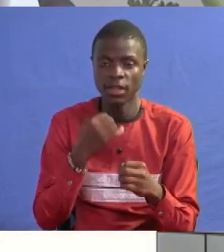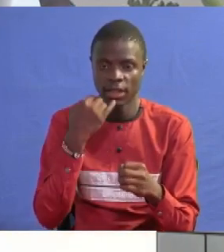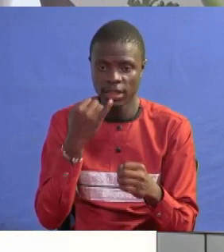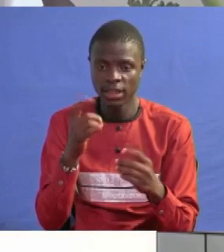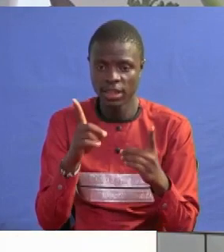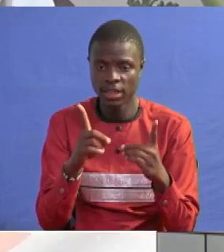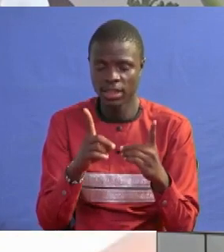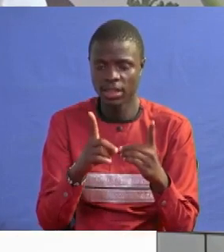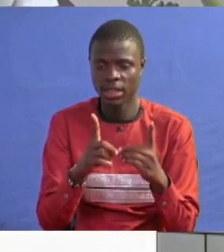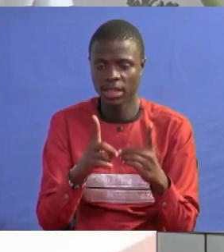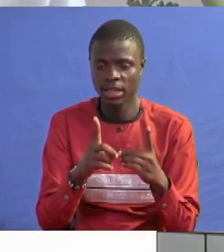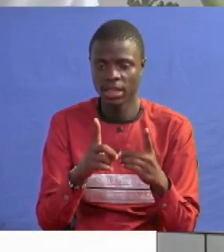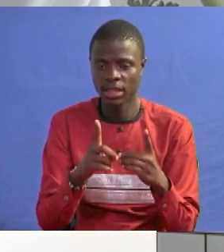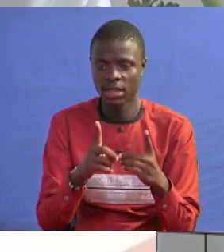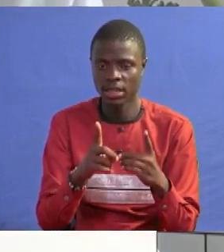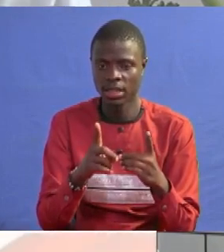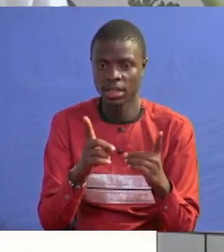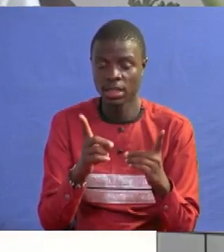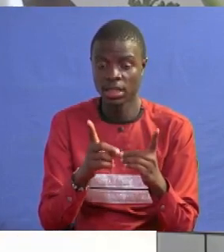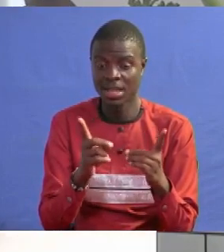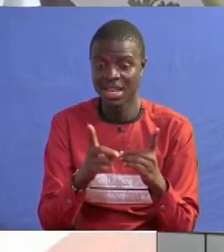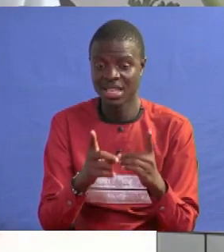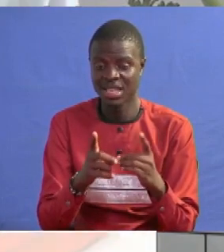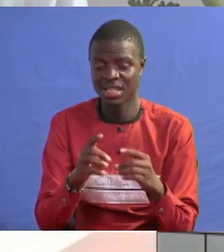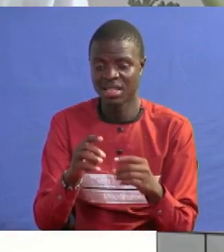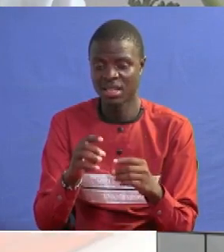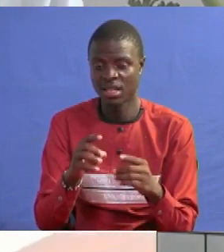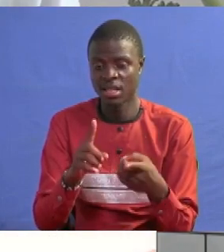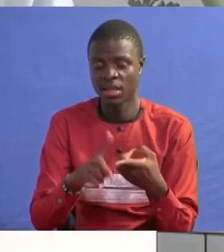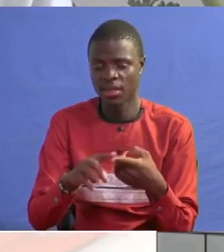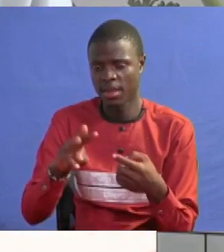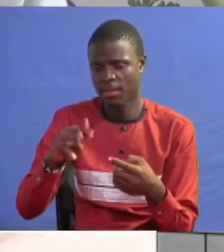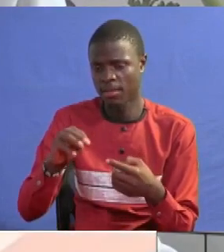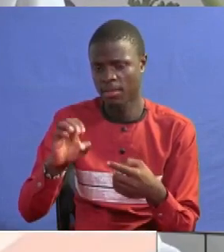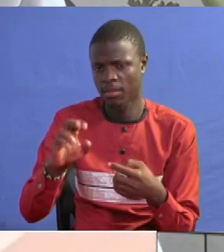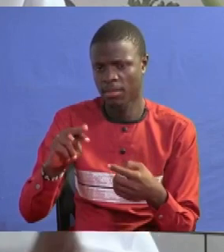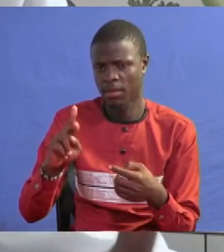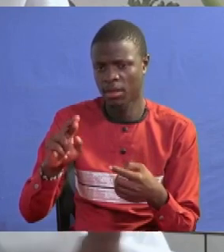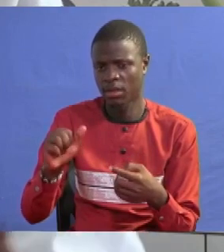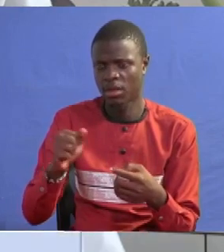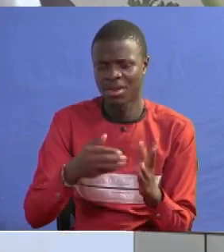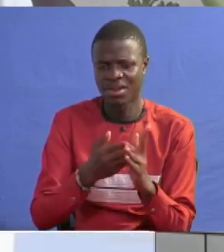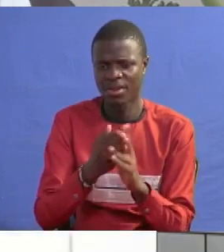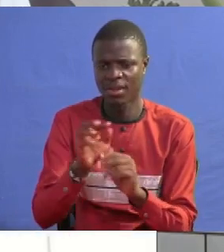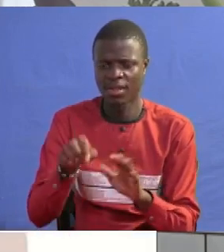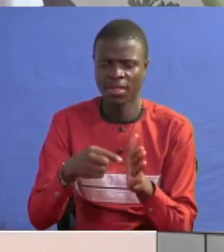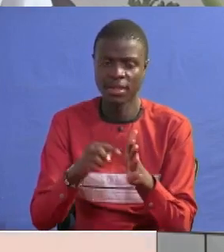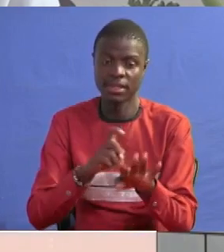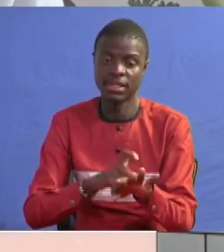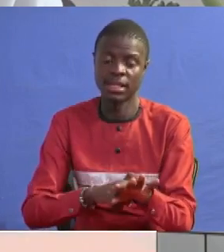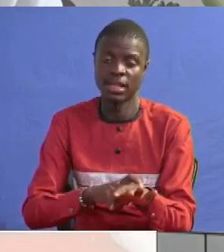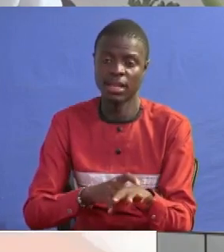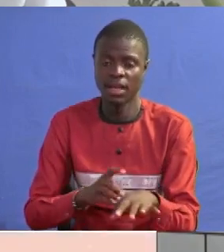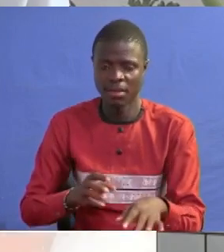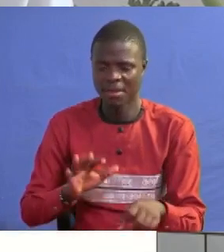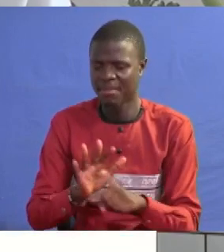no fertilization, then we lead to, of course, the menstrual period. During this follicular phase, there are so